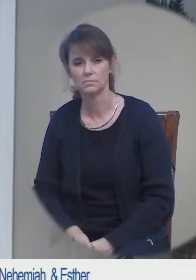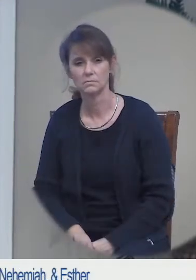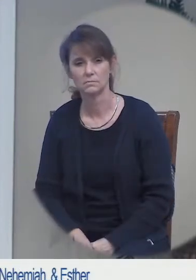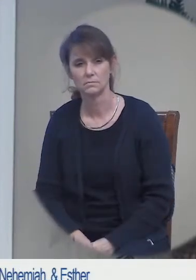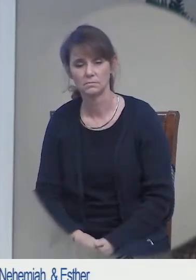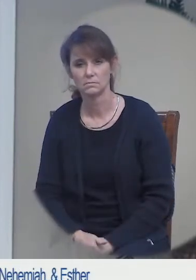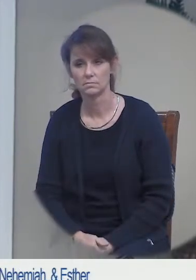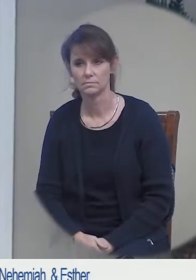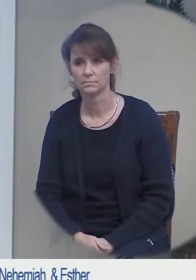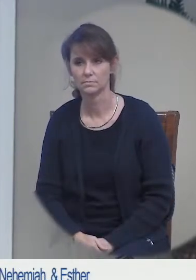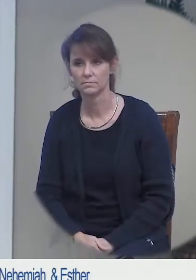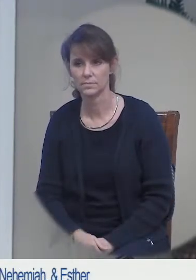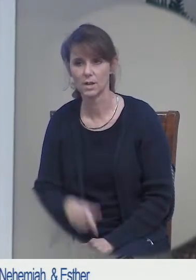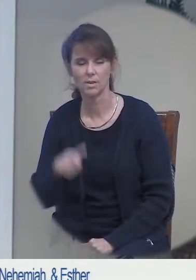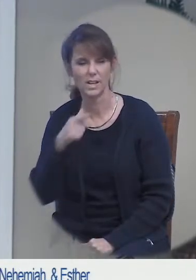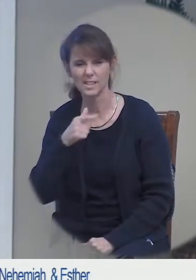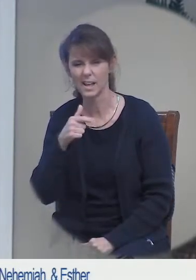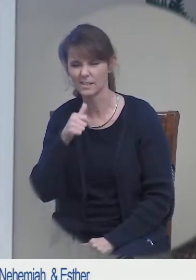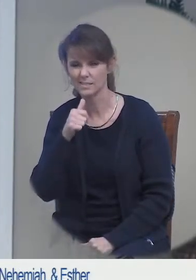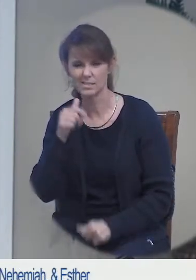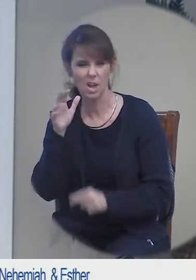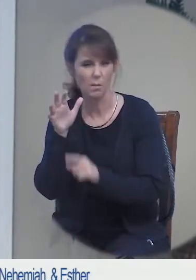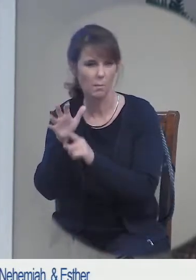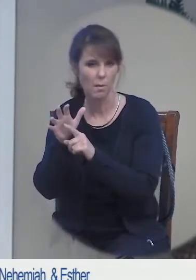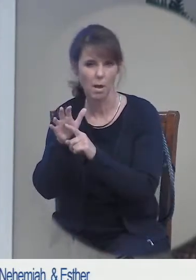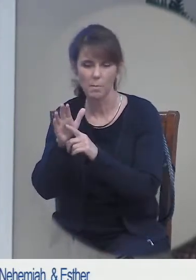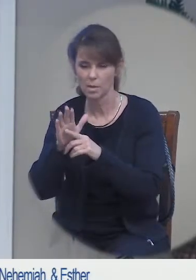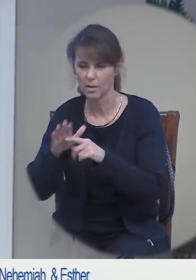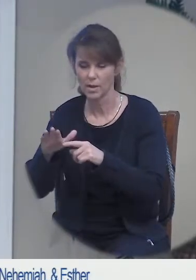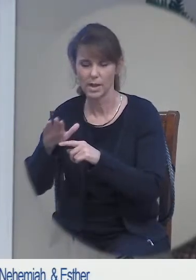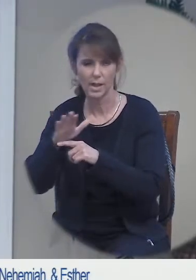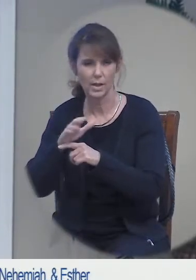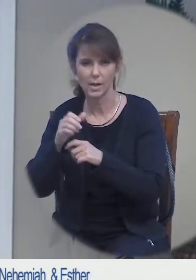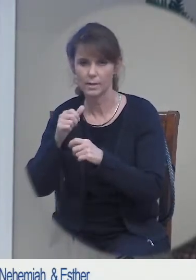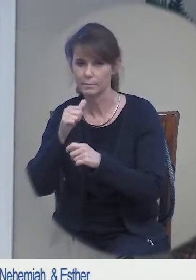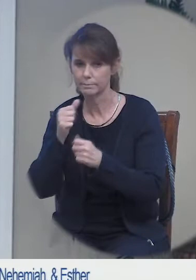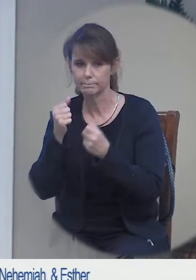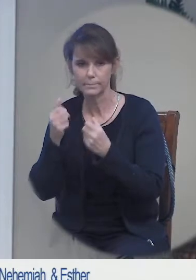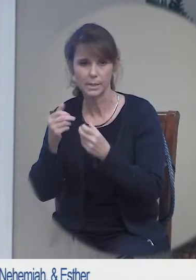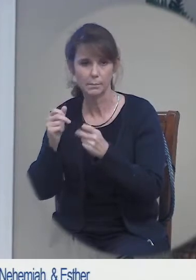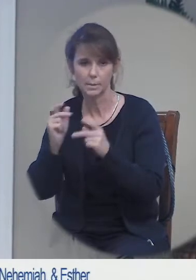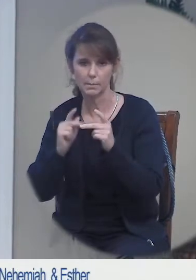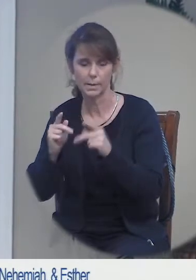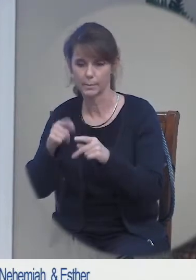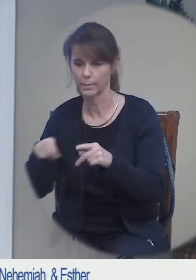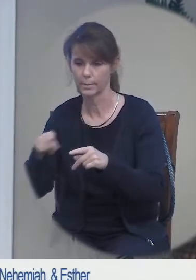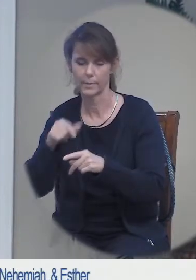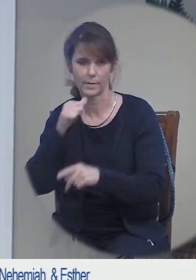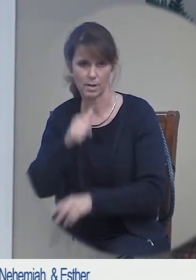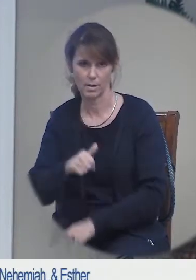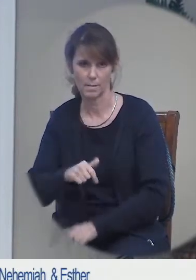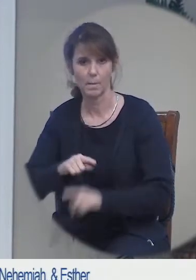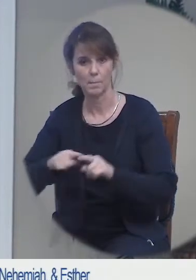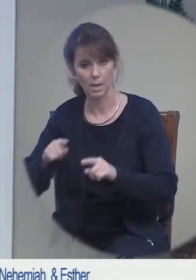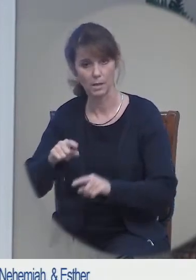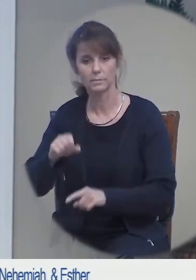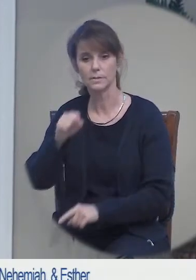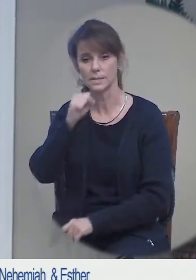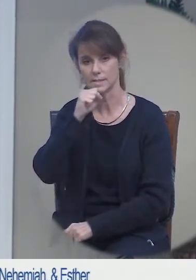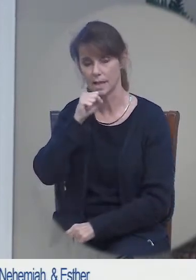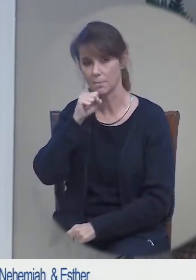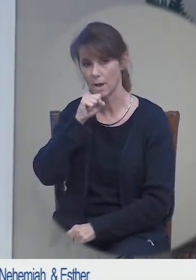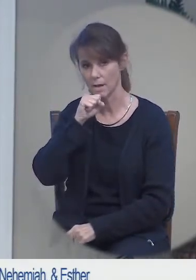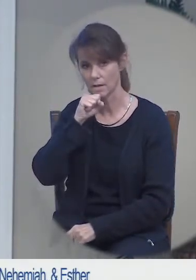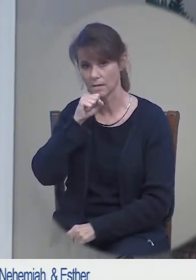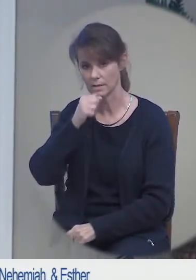kind of no man's land. It's kind of a place of kind of demilitarized zones. So they invited him up there. And